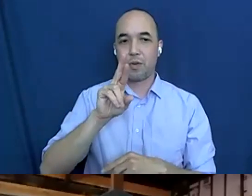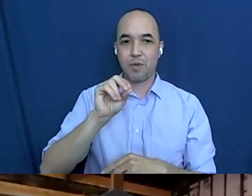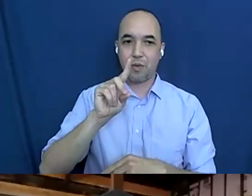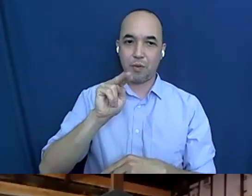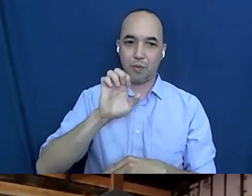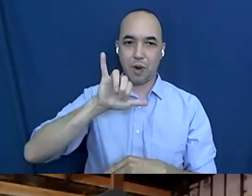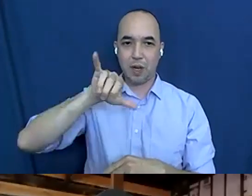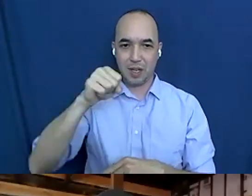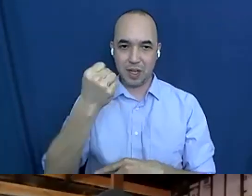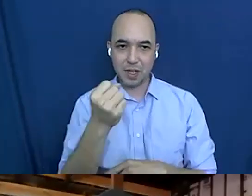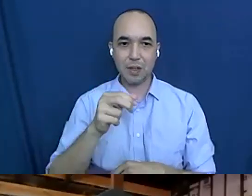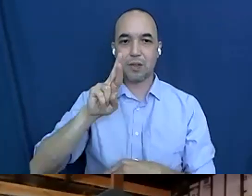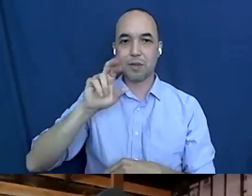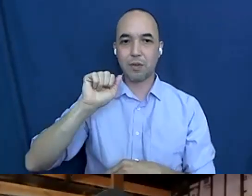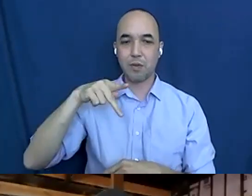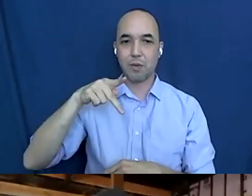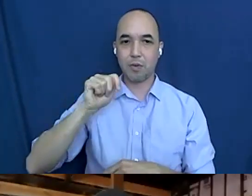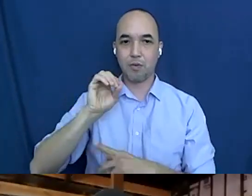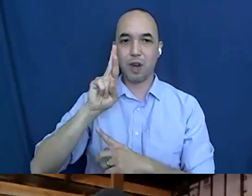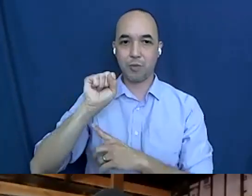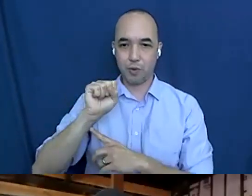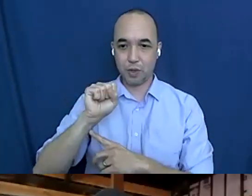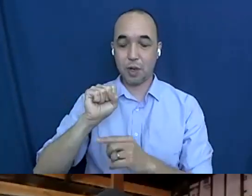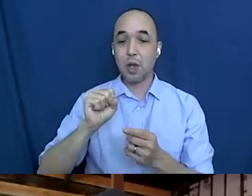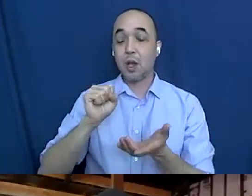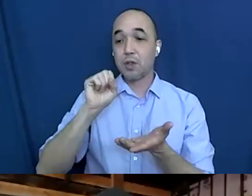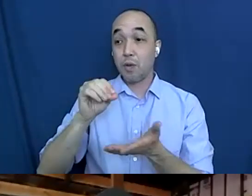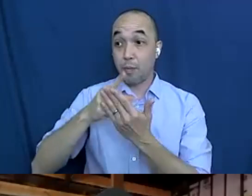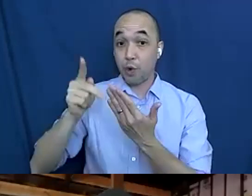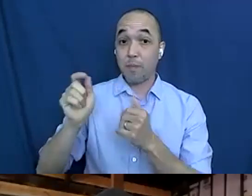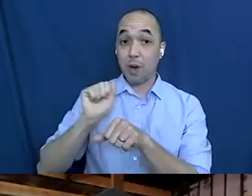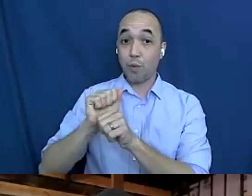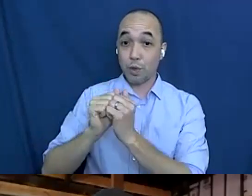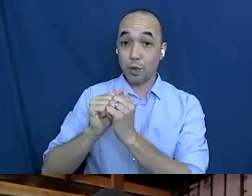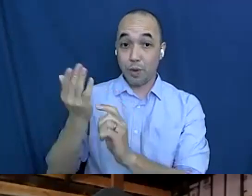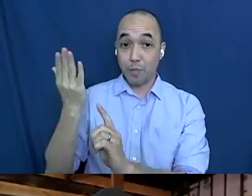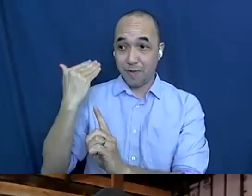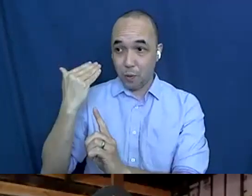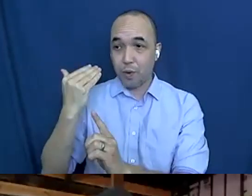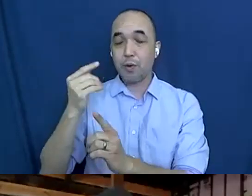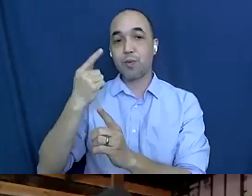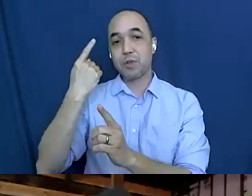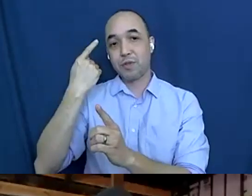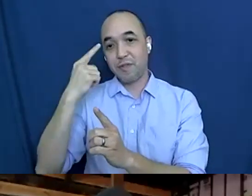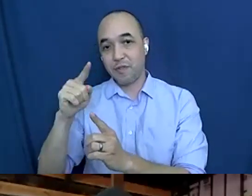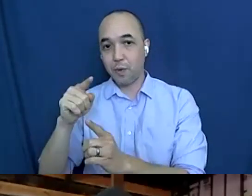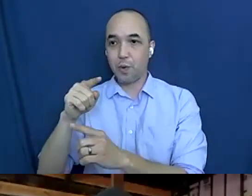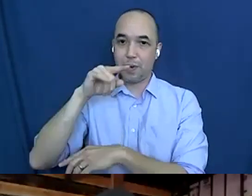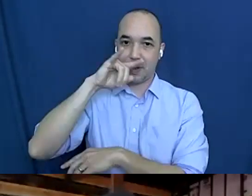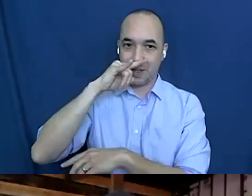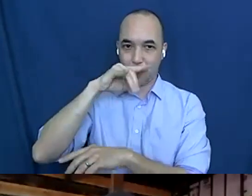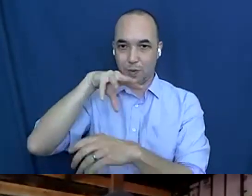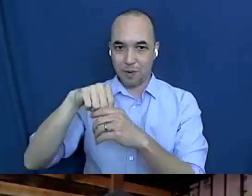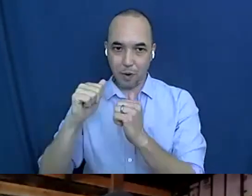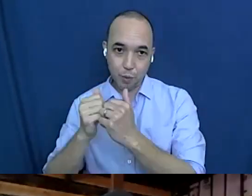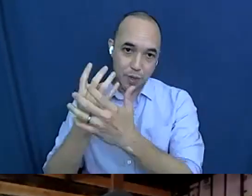because the program that I was working with was for adjudicated youth. So if someone hadn't gotten in trouble, we technically couldn't help you. And I thought